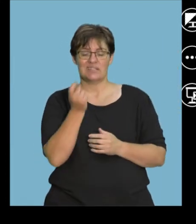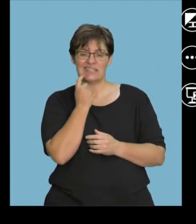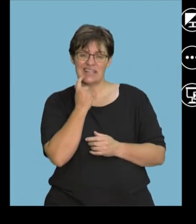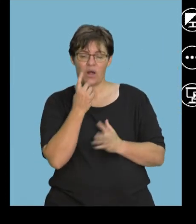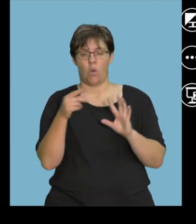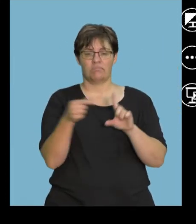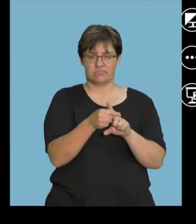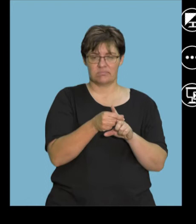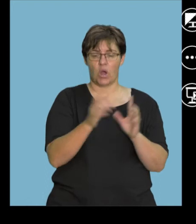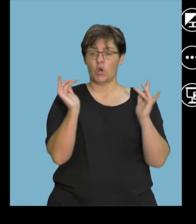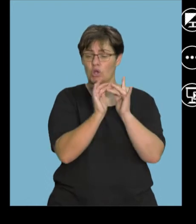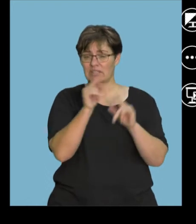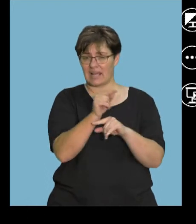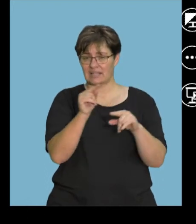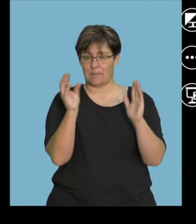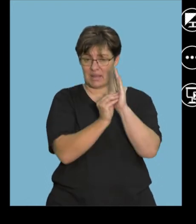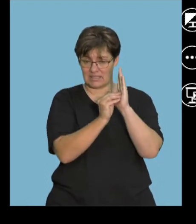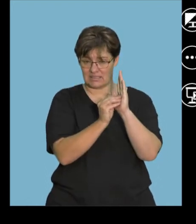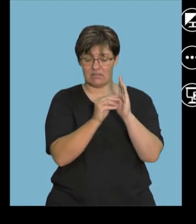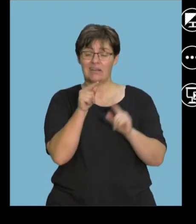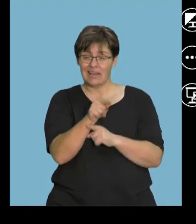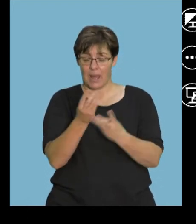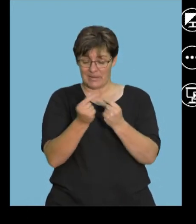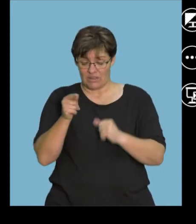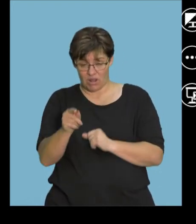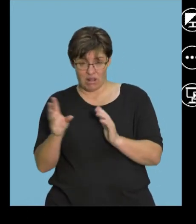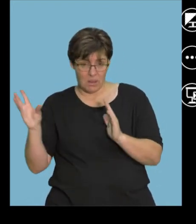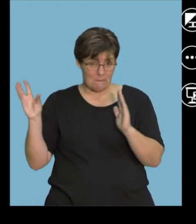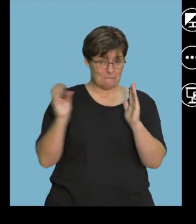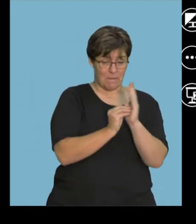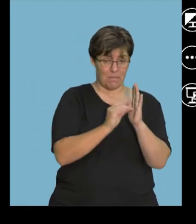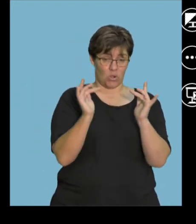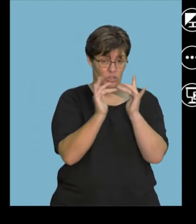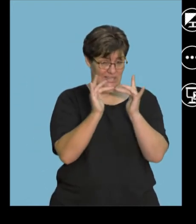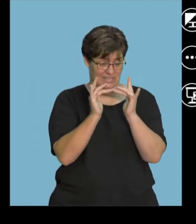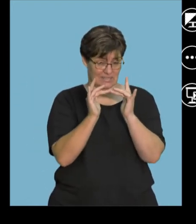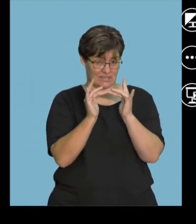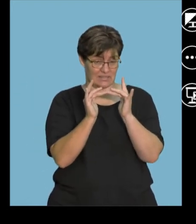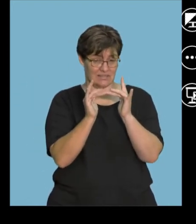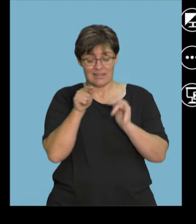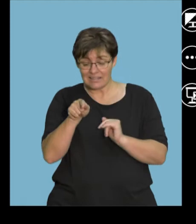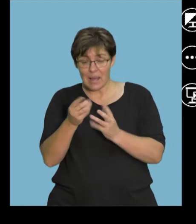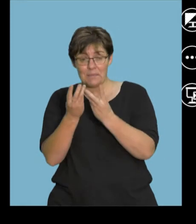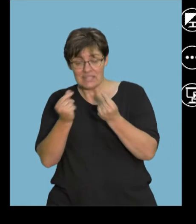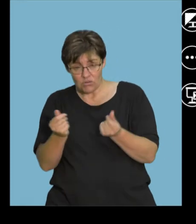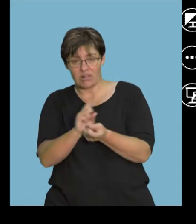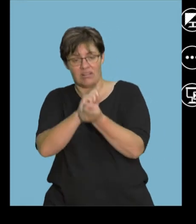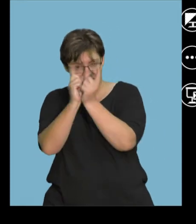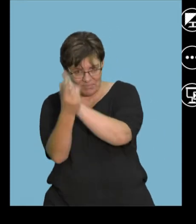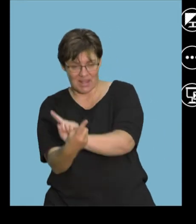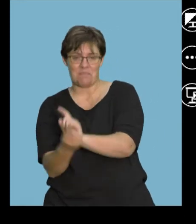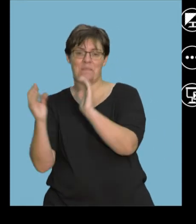when a steel pin or paper clips is in contact with a magnet? What are we saying? When a magnetic materials are in contact with a magnet,